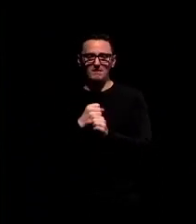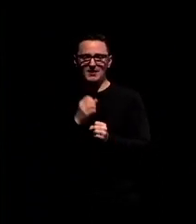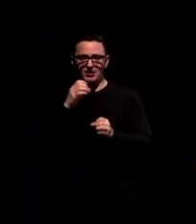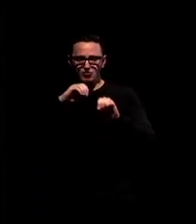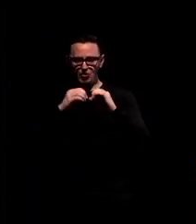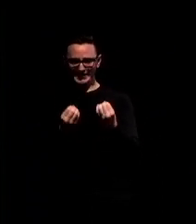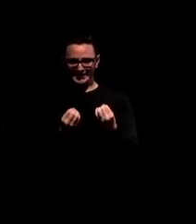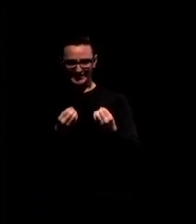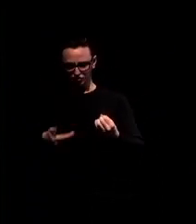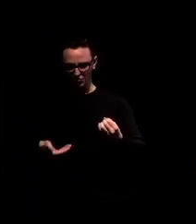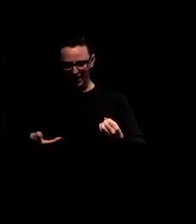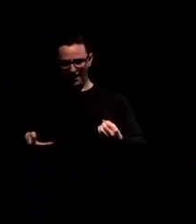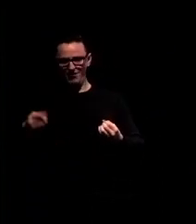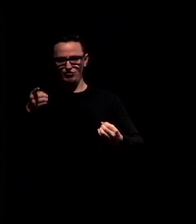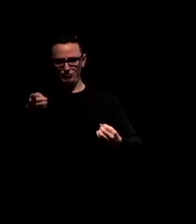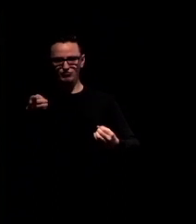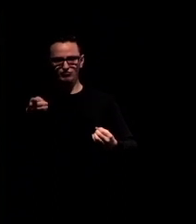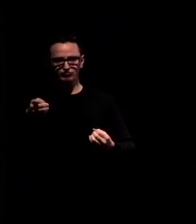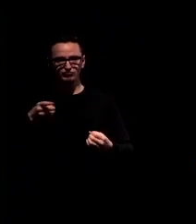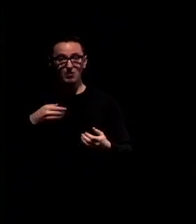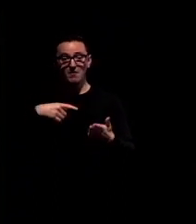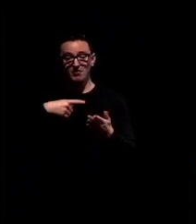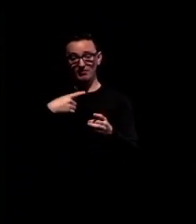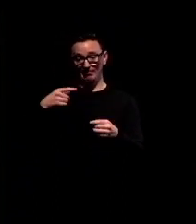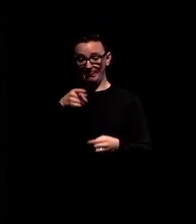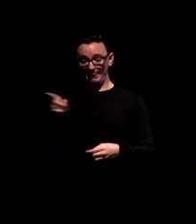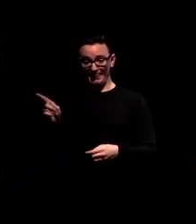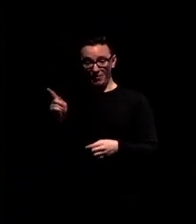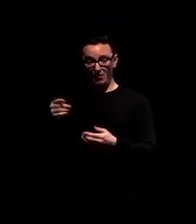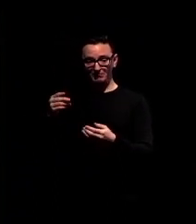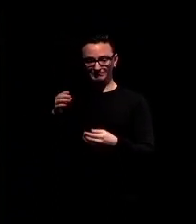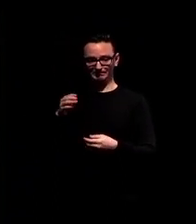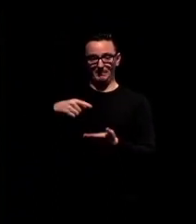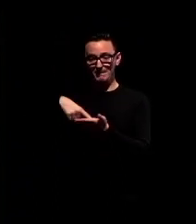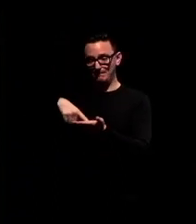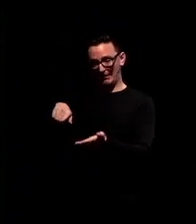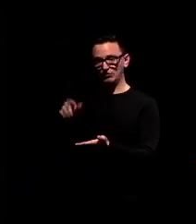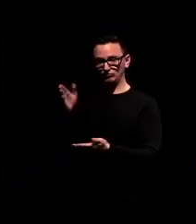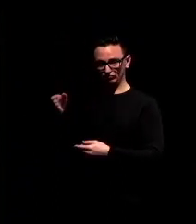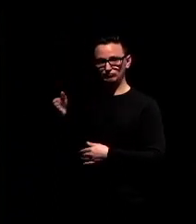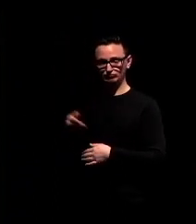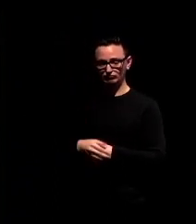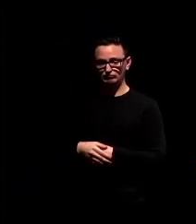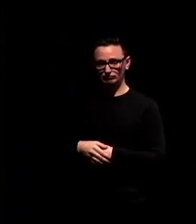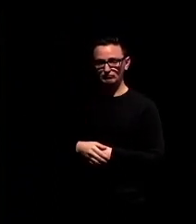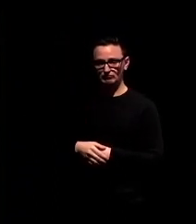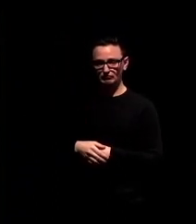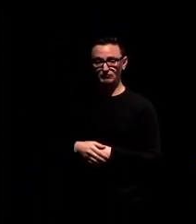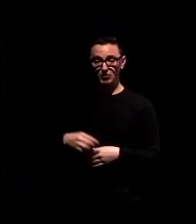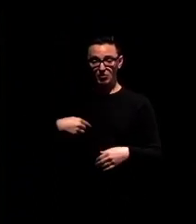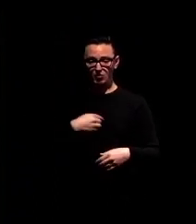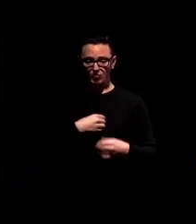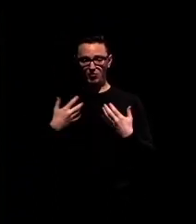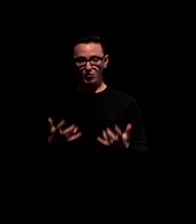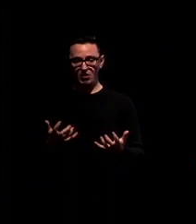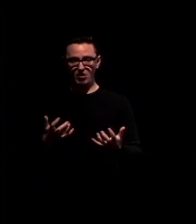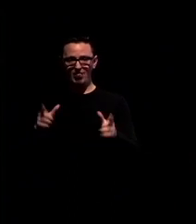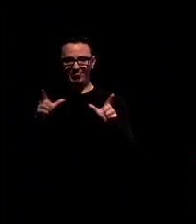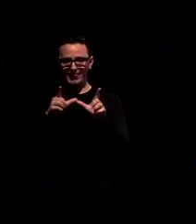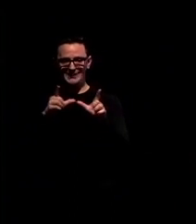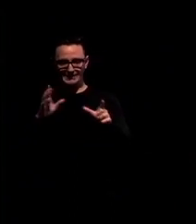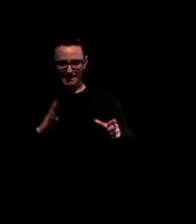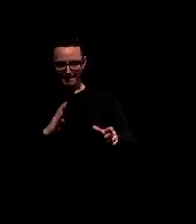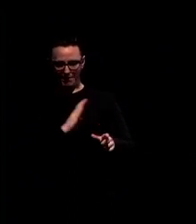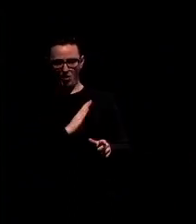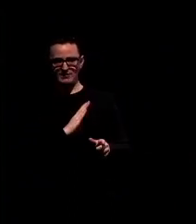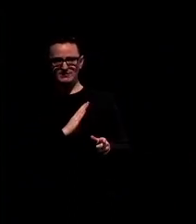you because they can bill for you, but then they can also pay for you. We also required all of our licensing boards to be diverse. We wanted to make sure that